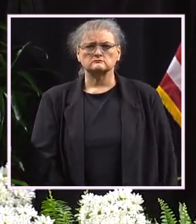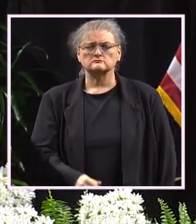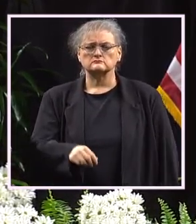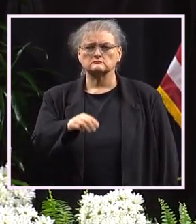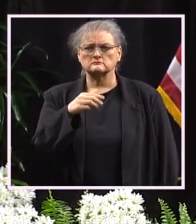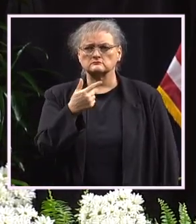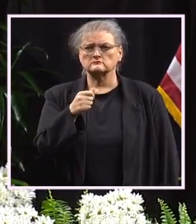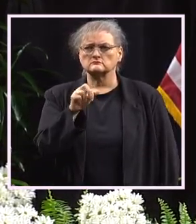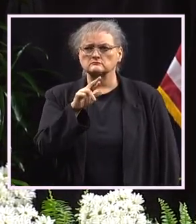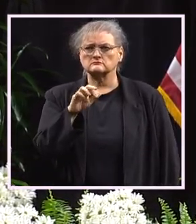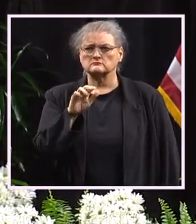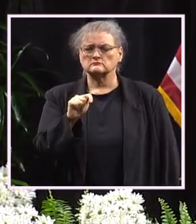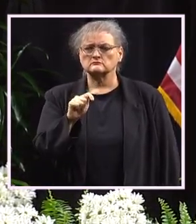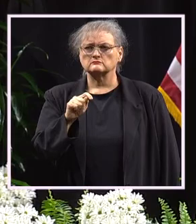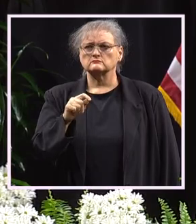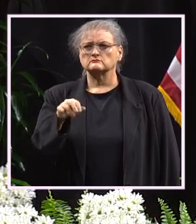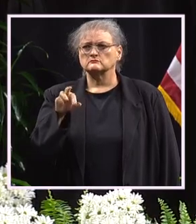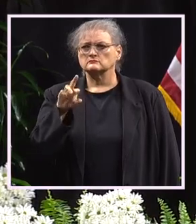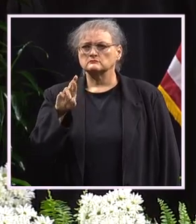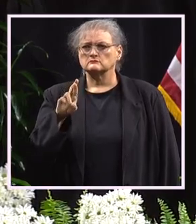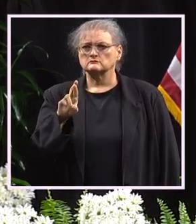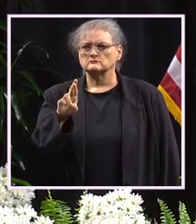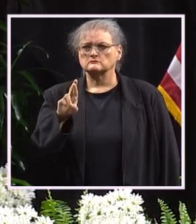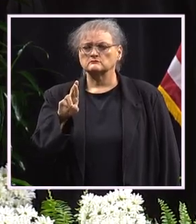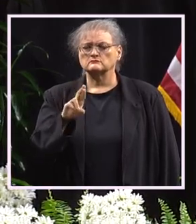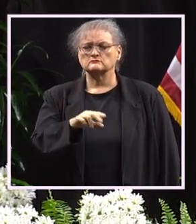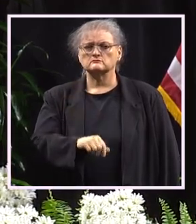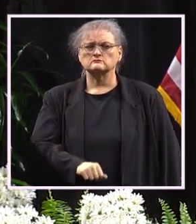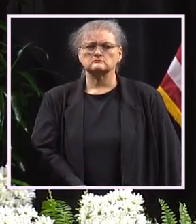Derek J. Rojas, cum laude.